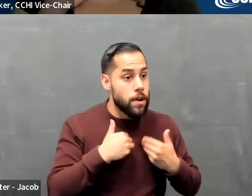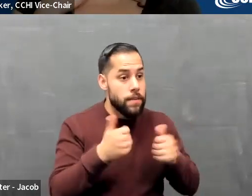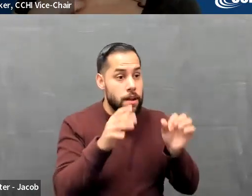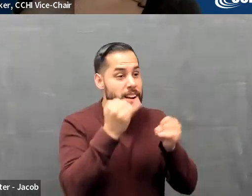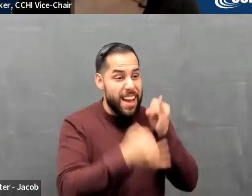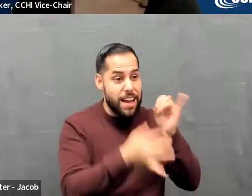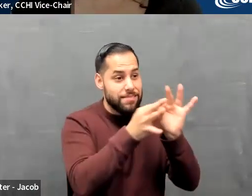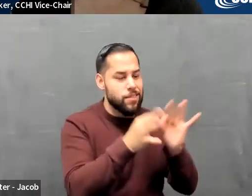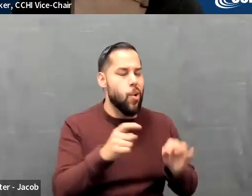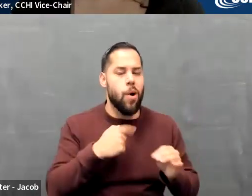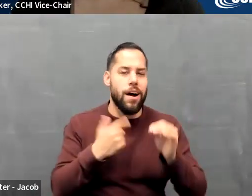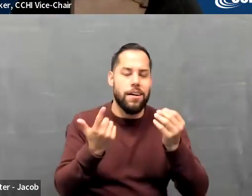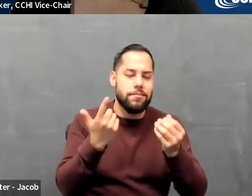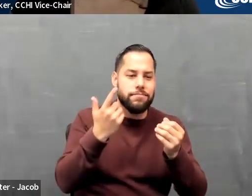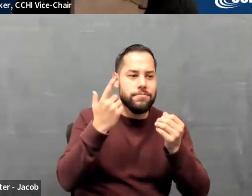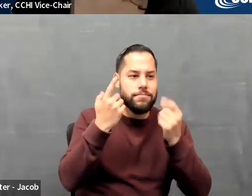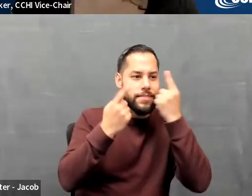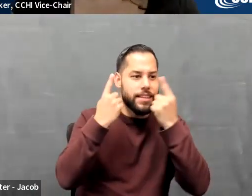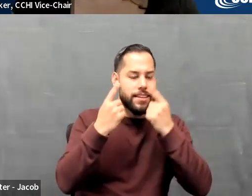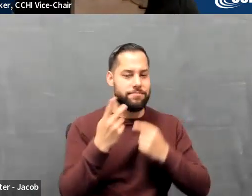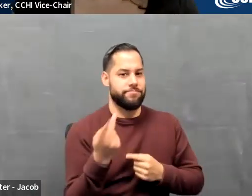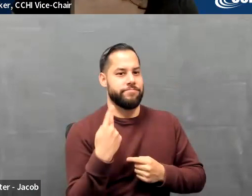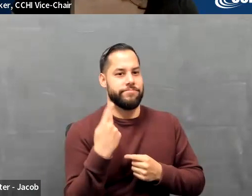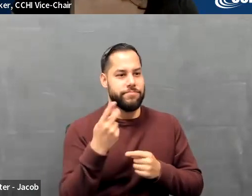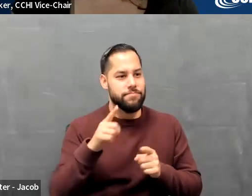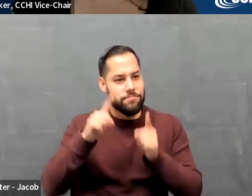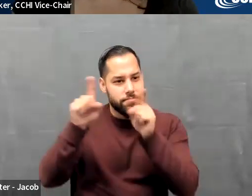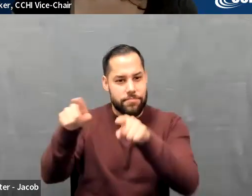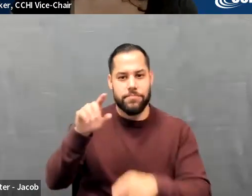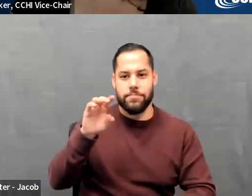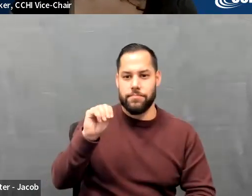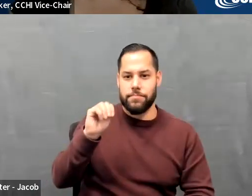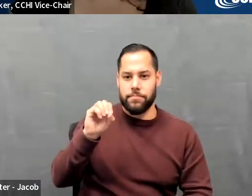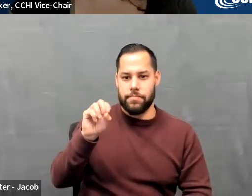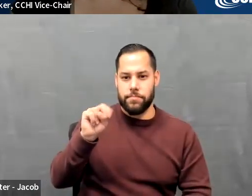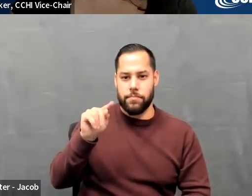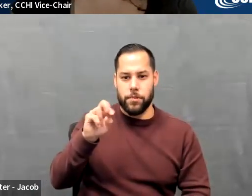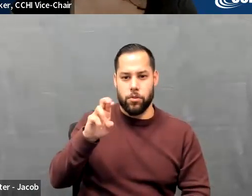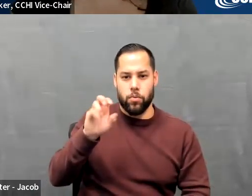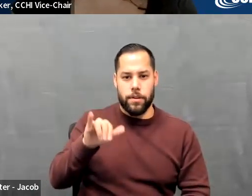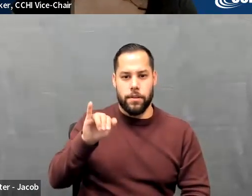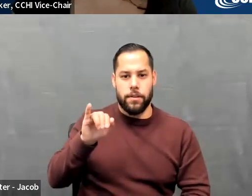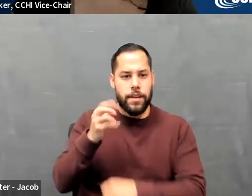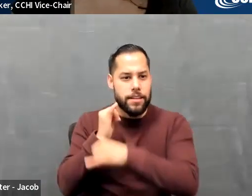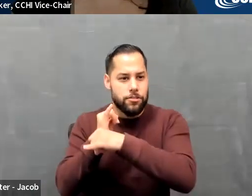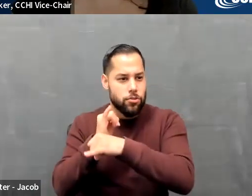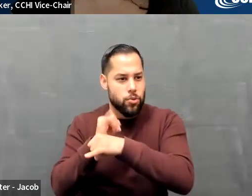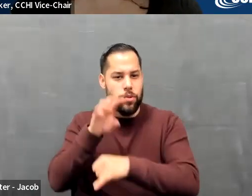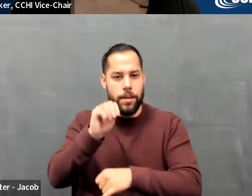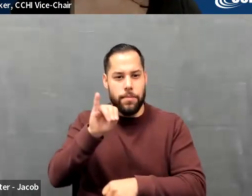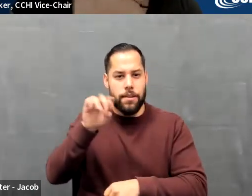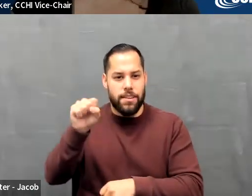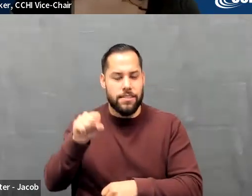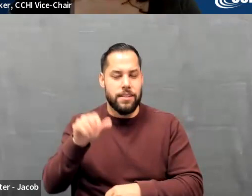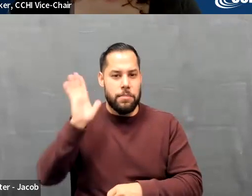comments? Just thinking, you know, I know you and I both went to the Monterey Institute, and when I was there, we were still using cassette